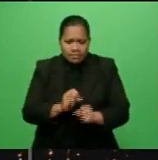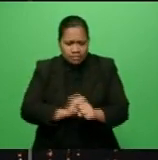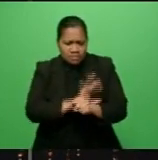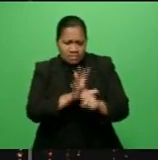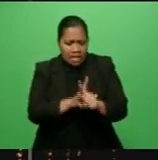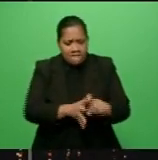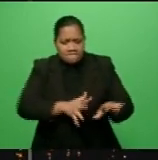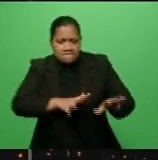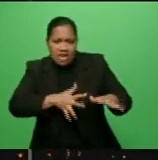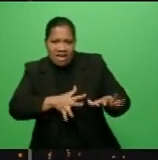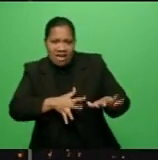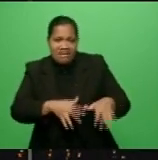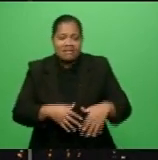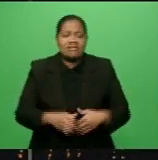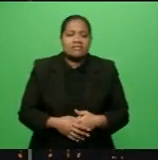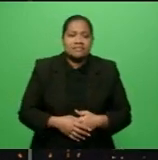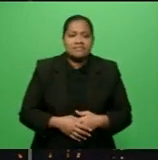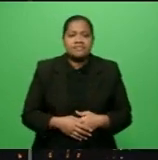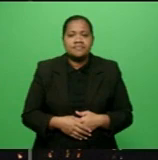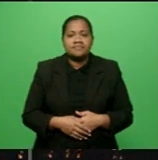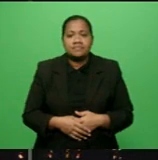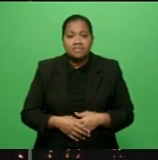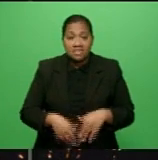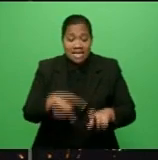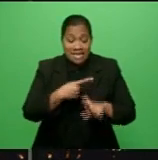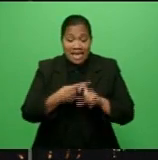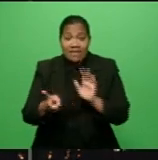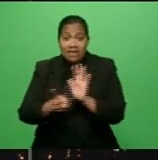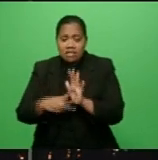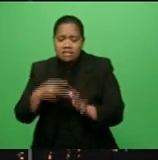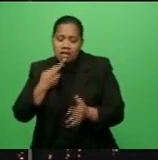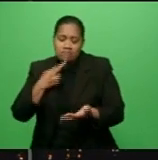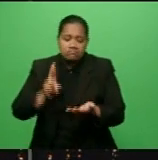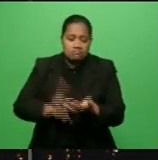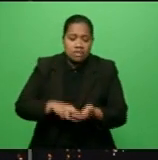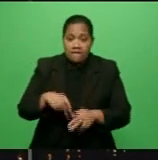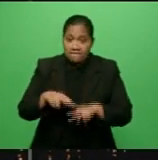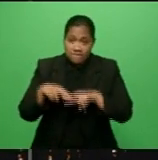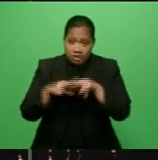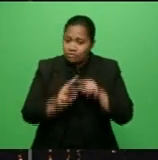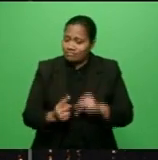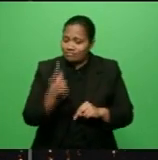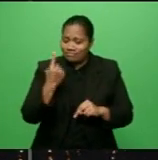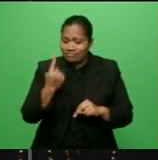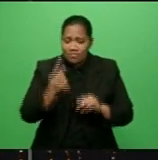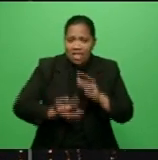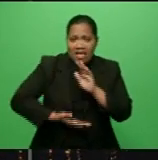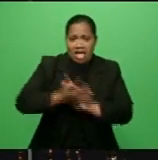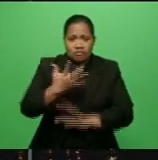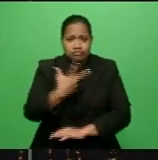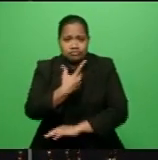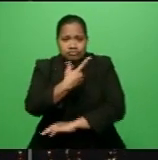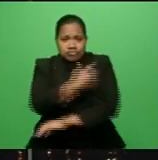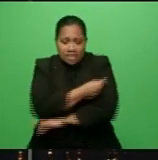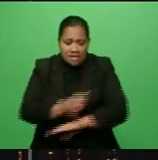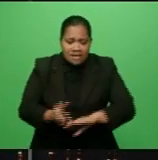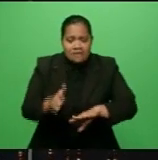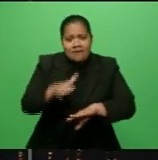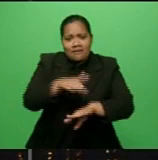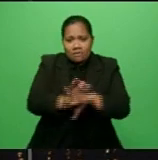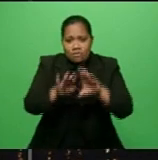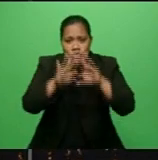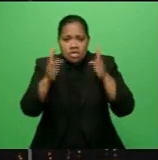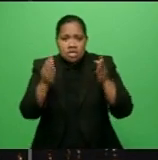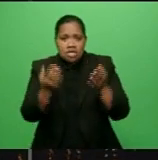and uncertainty. Kelly Vadala reports that Fiji has one of the highest immunization coverage rates globally, and Health Minister